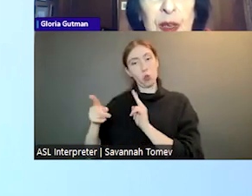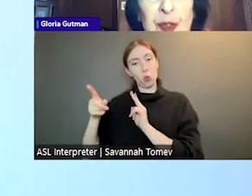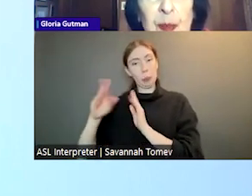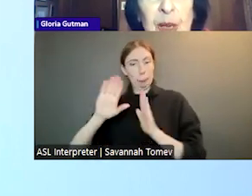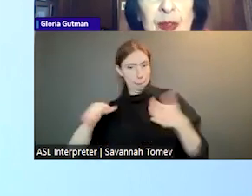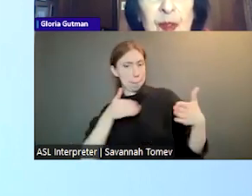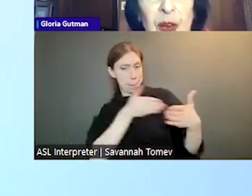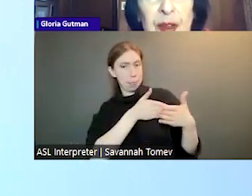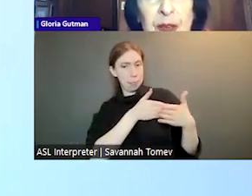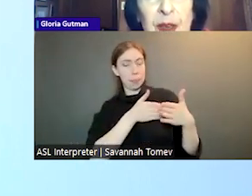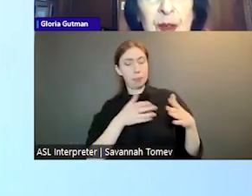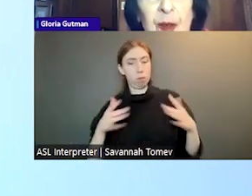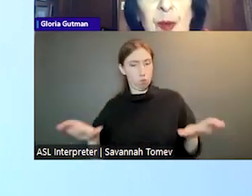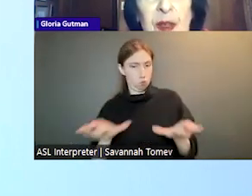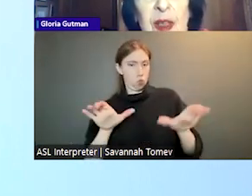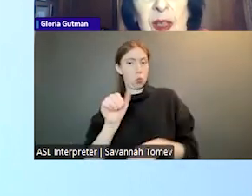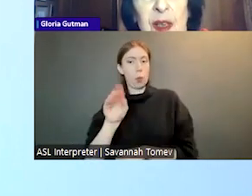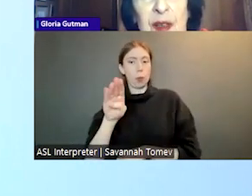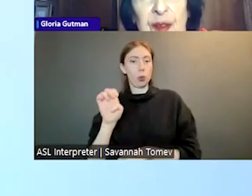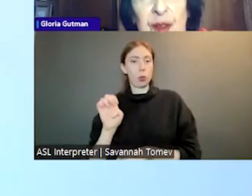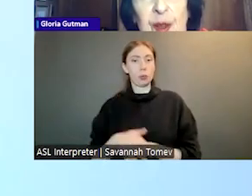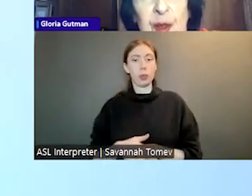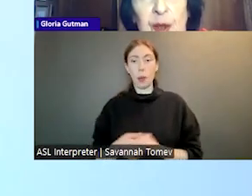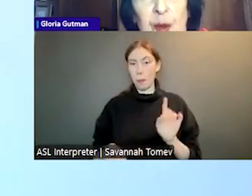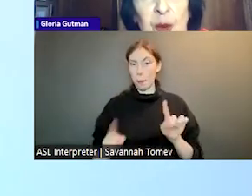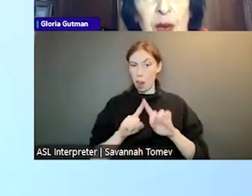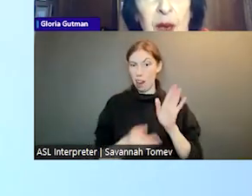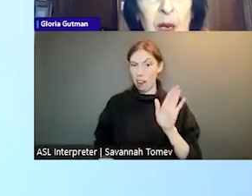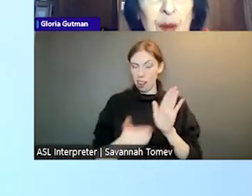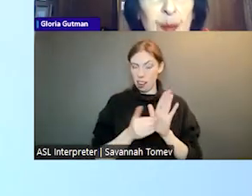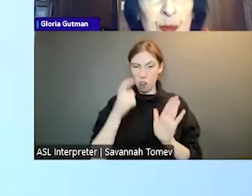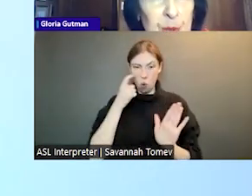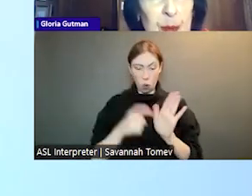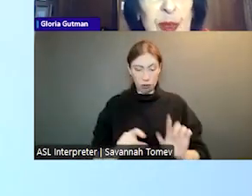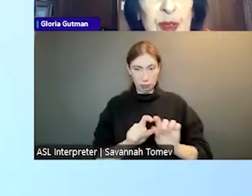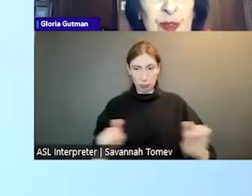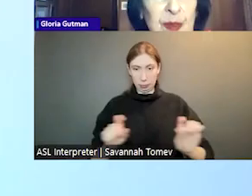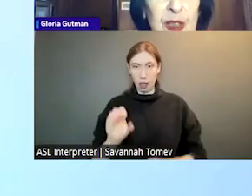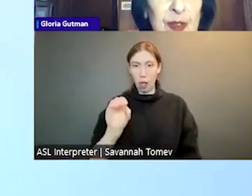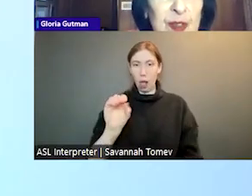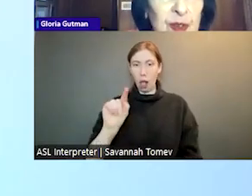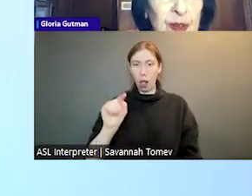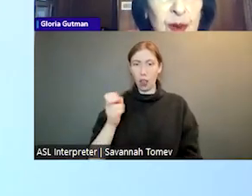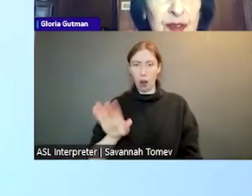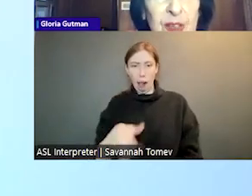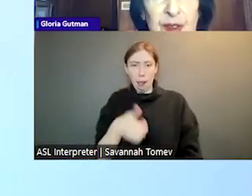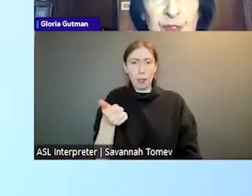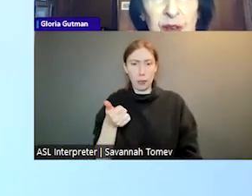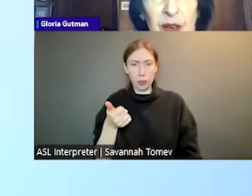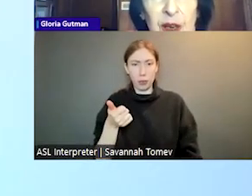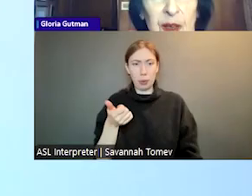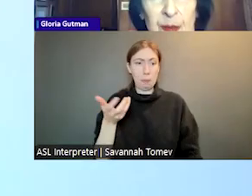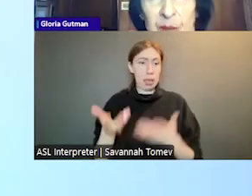we have some in this other category again, in addition to siblings, kids,